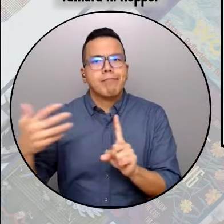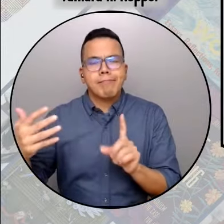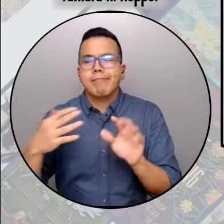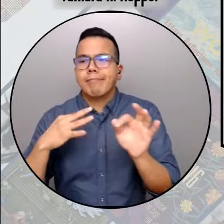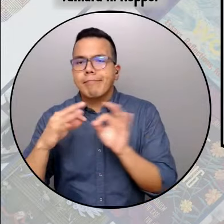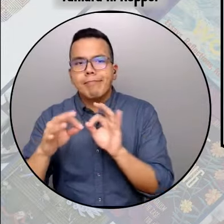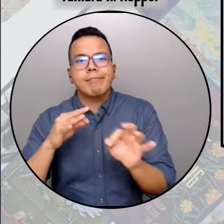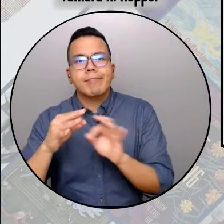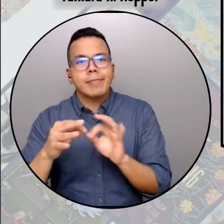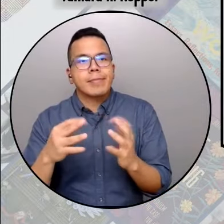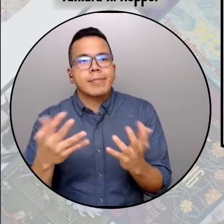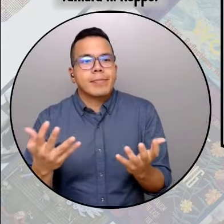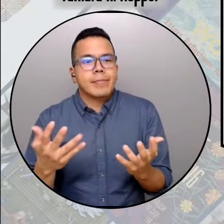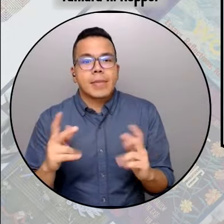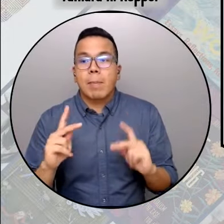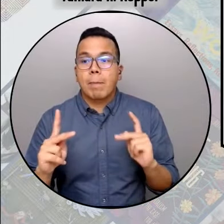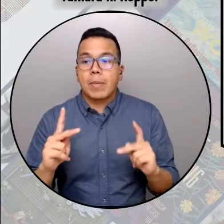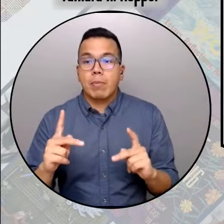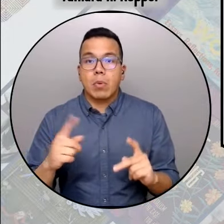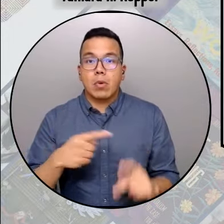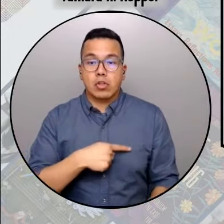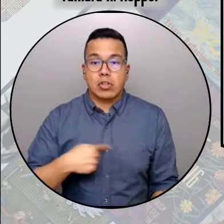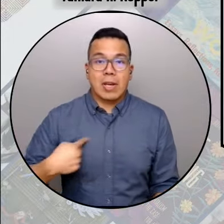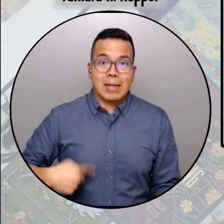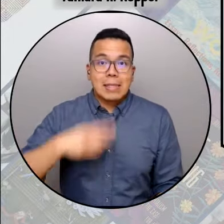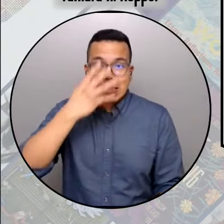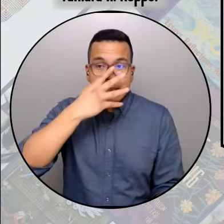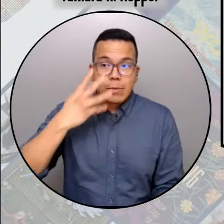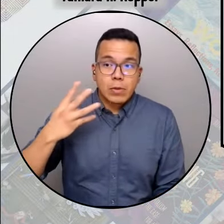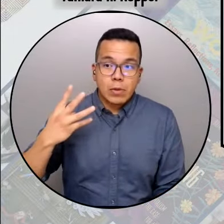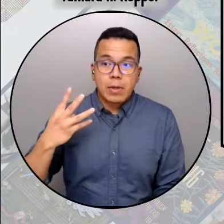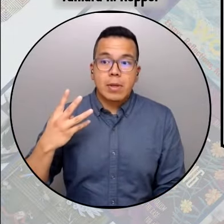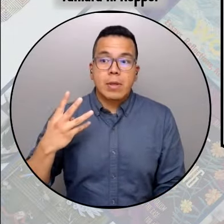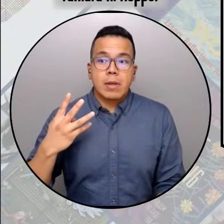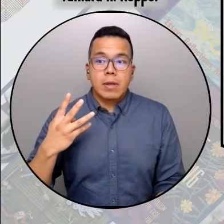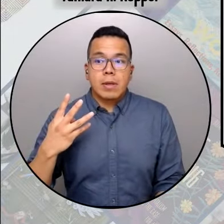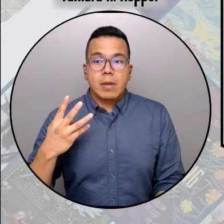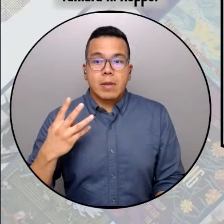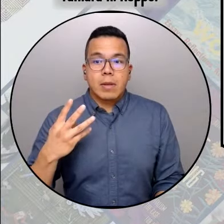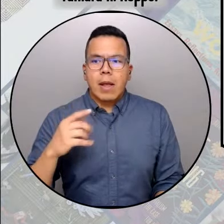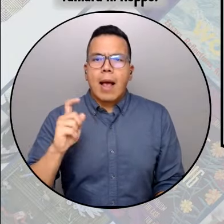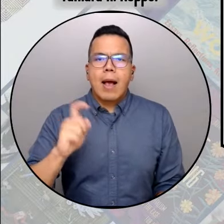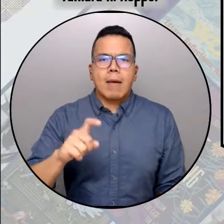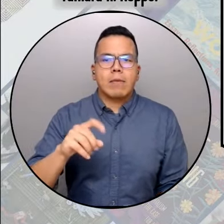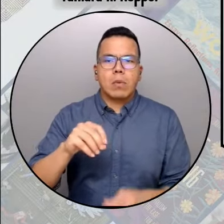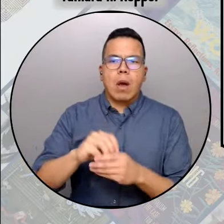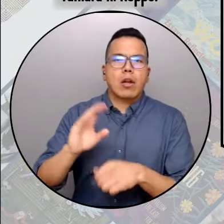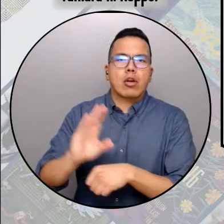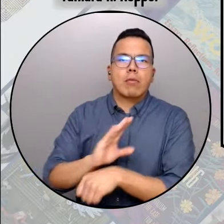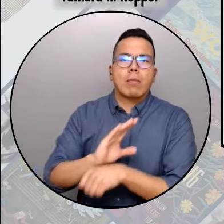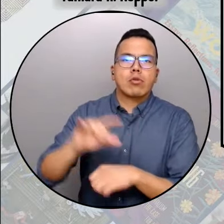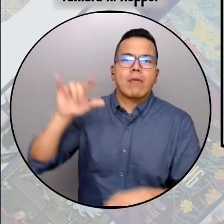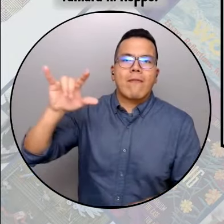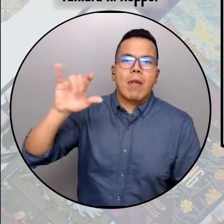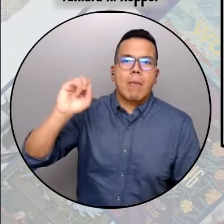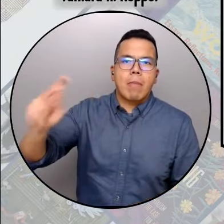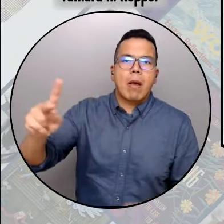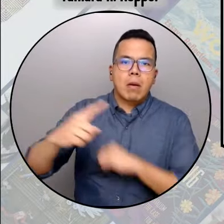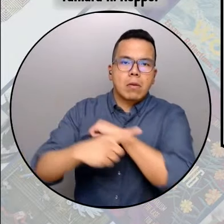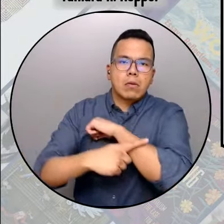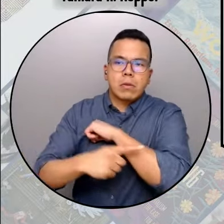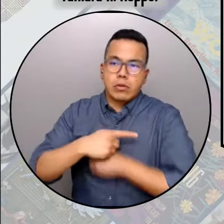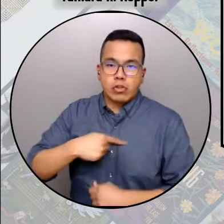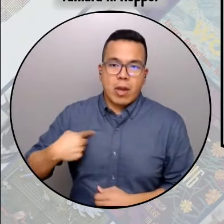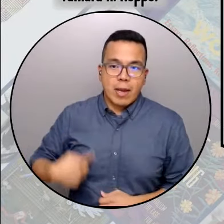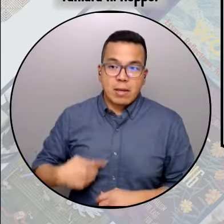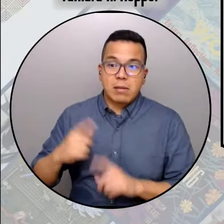how people in Chinese immigrants have to, they go on a commercial flight, right? And they have to be, escorted and